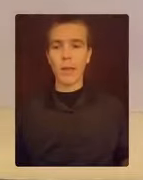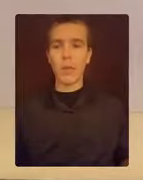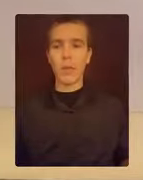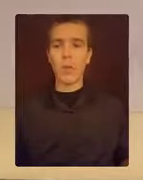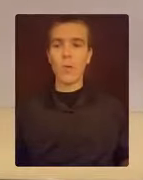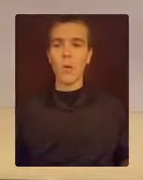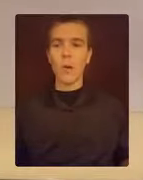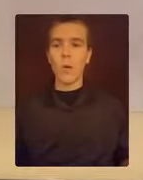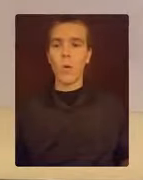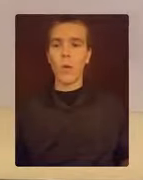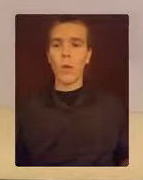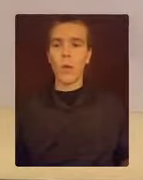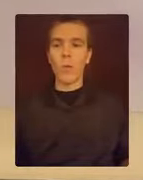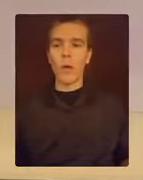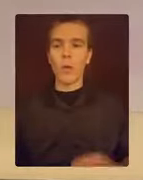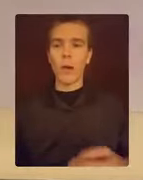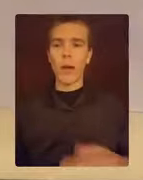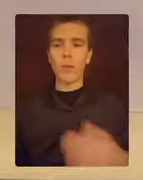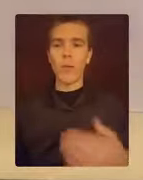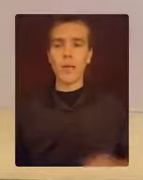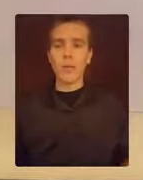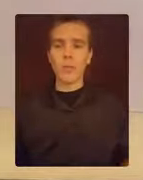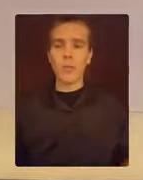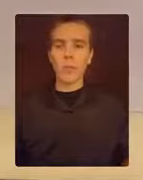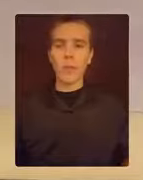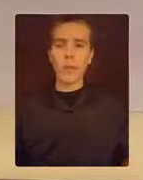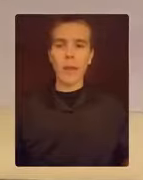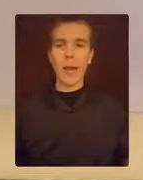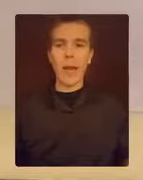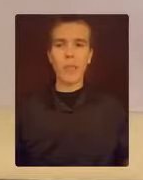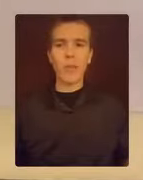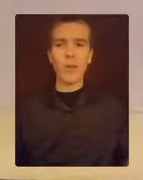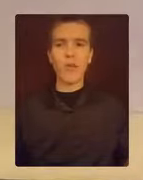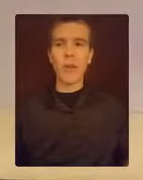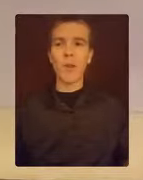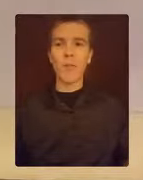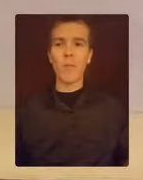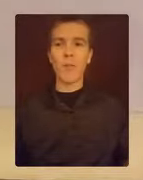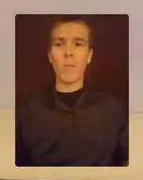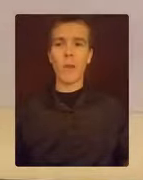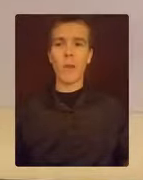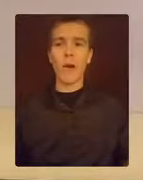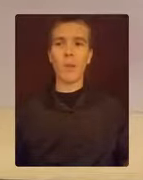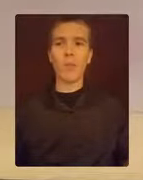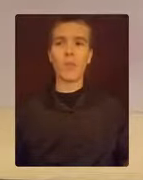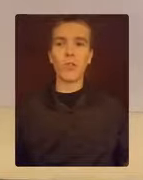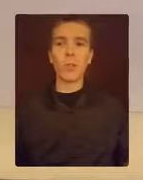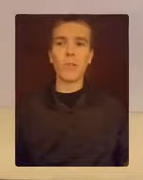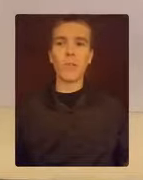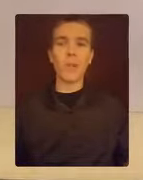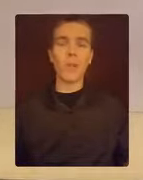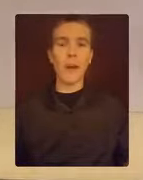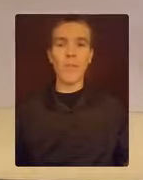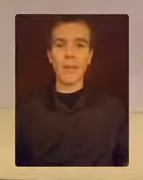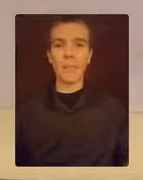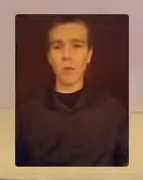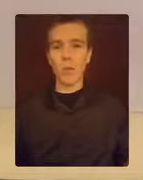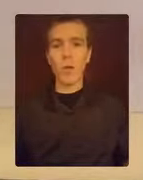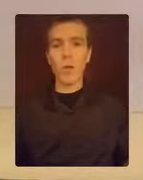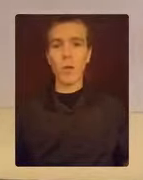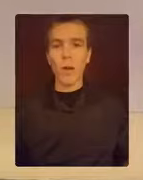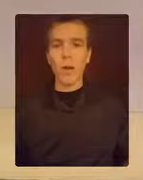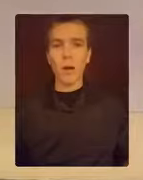And well, anyway, I was practicing lucid dreaming, and I had been lucid dreaming for about 5 days